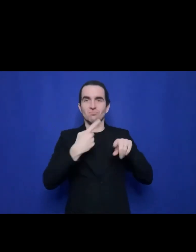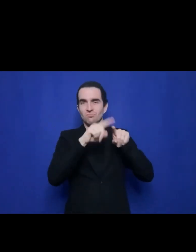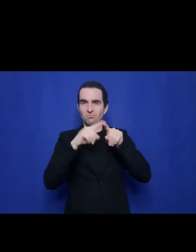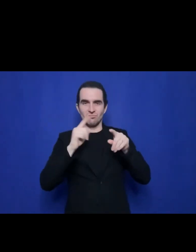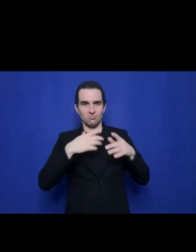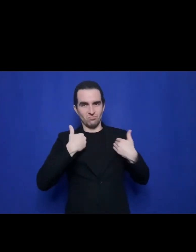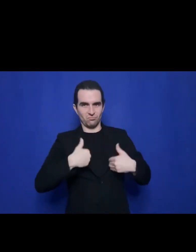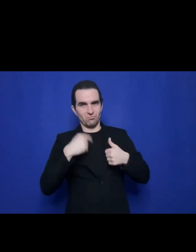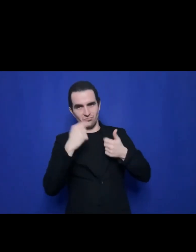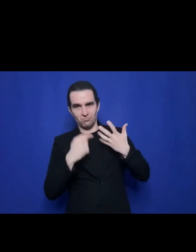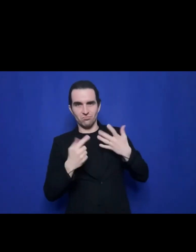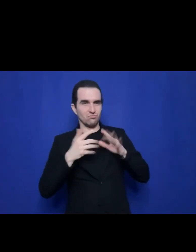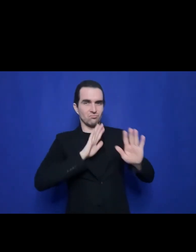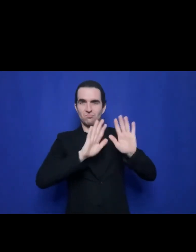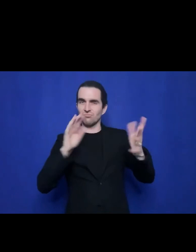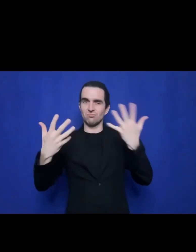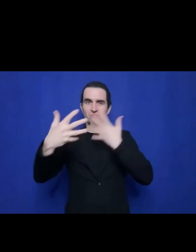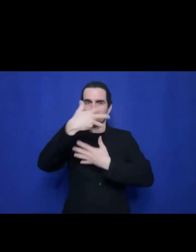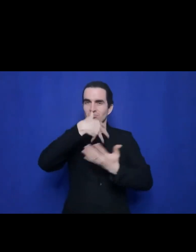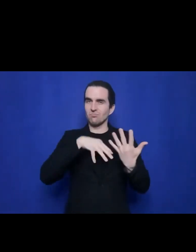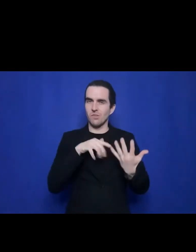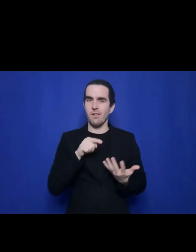conclusion, now I would like to